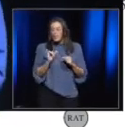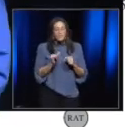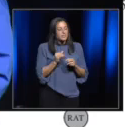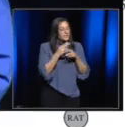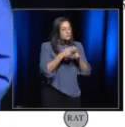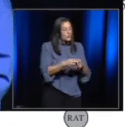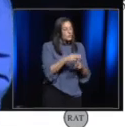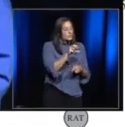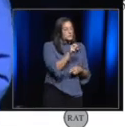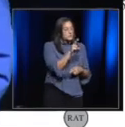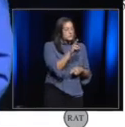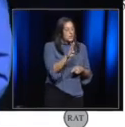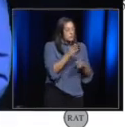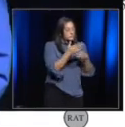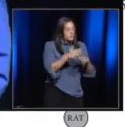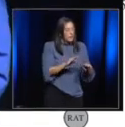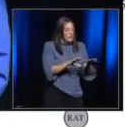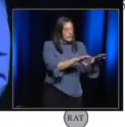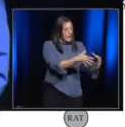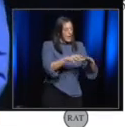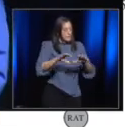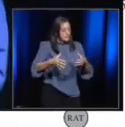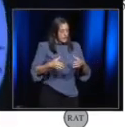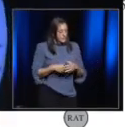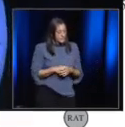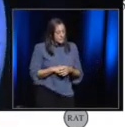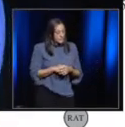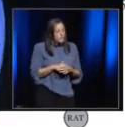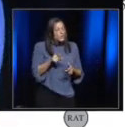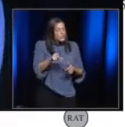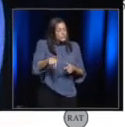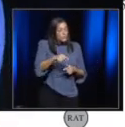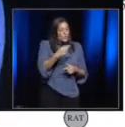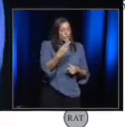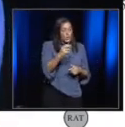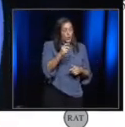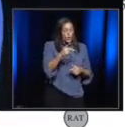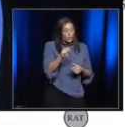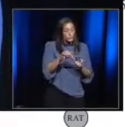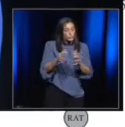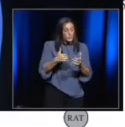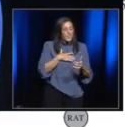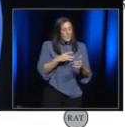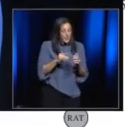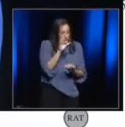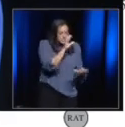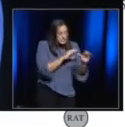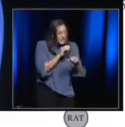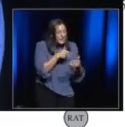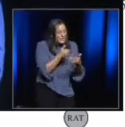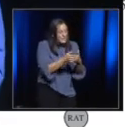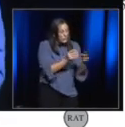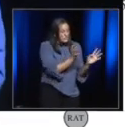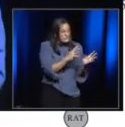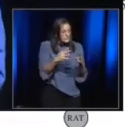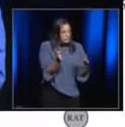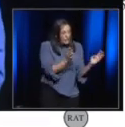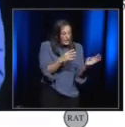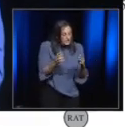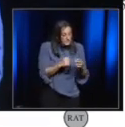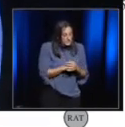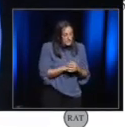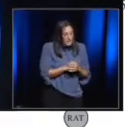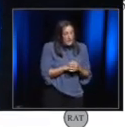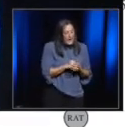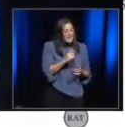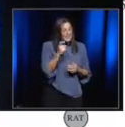subdivided habitat. So the Hooks crew liked to forage, and they were kerplunkers over these shallow seagrass banks, the green ones, and the